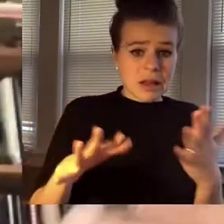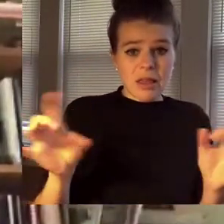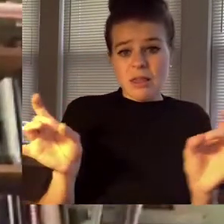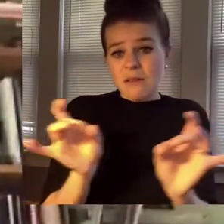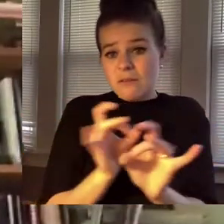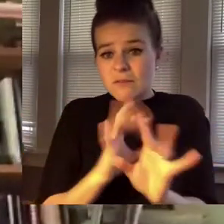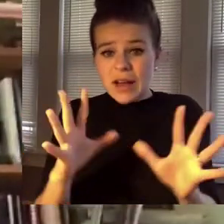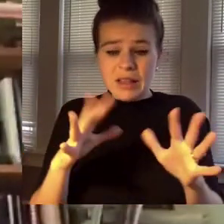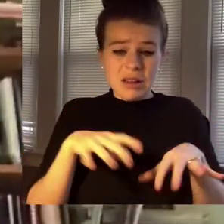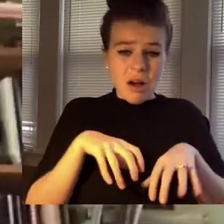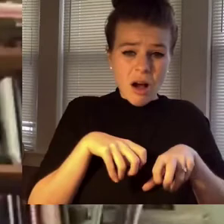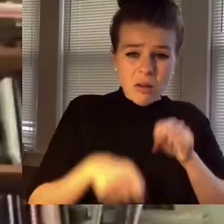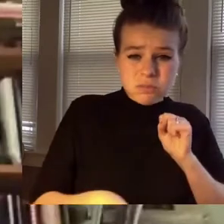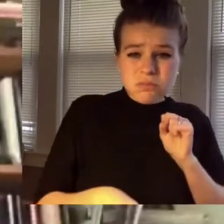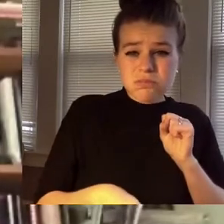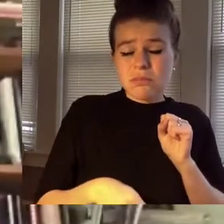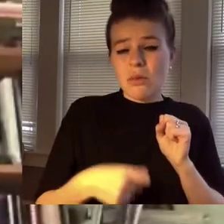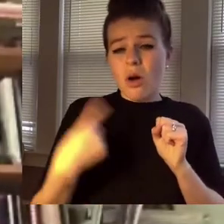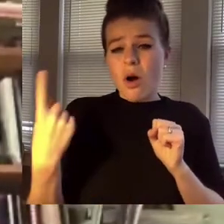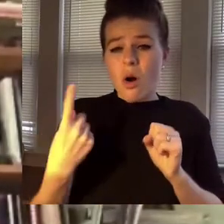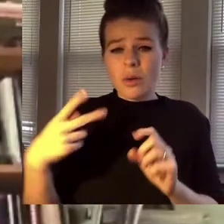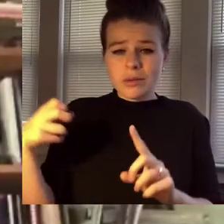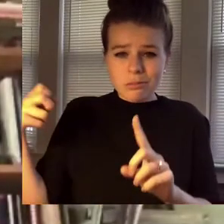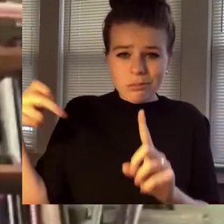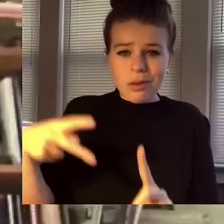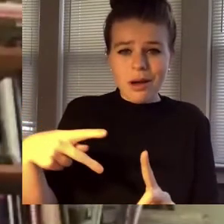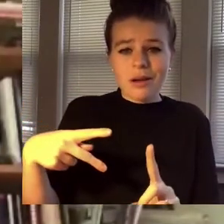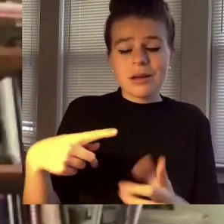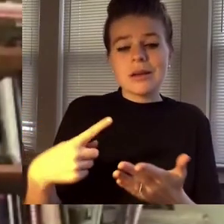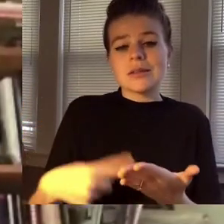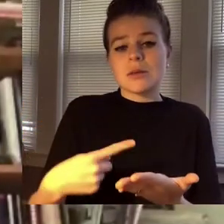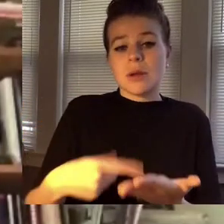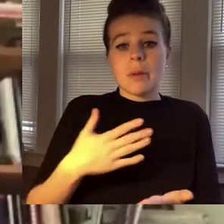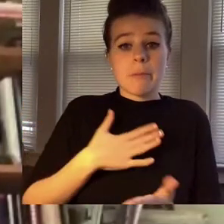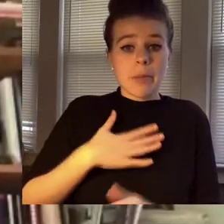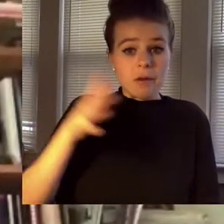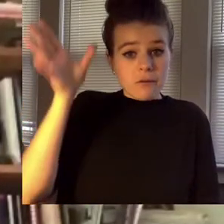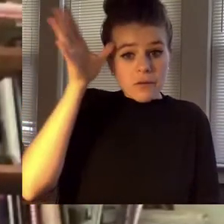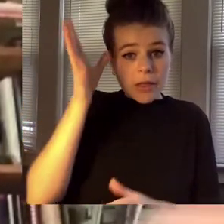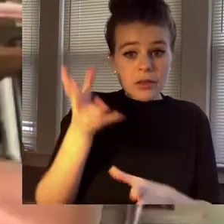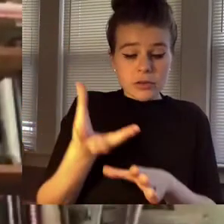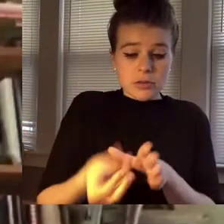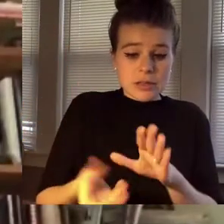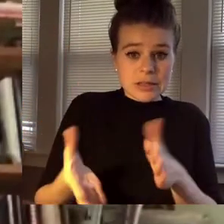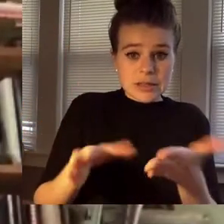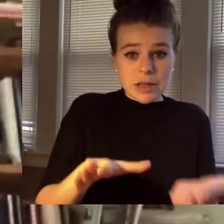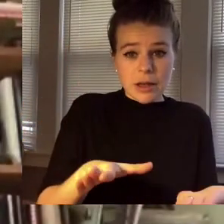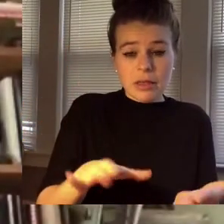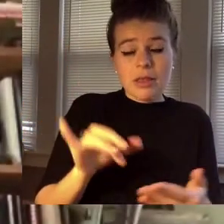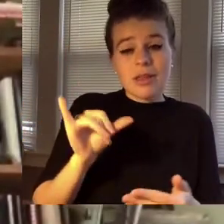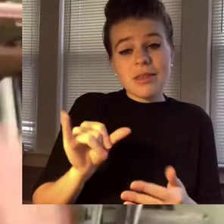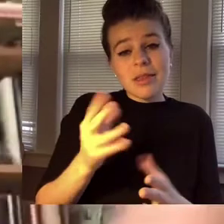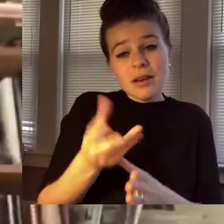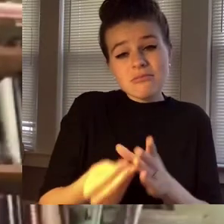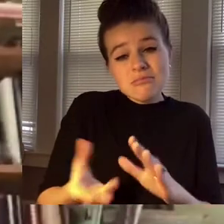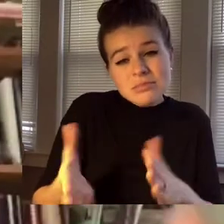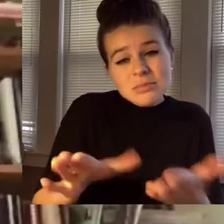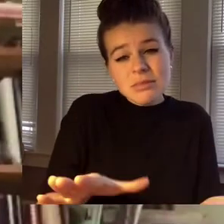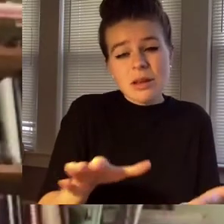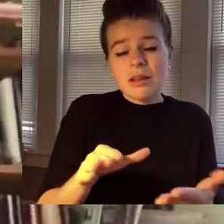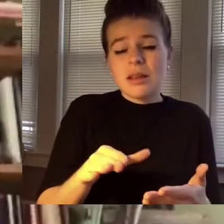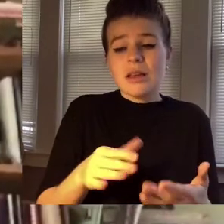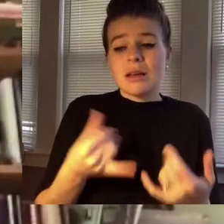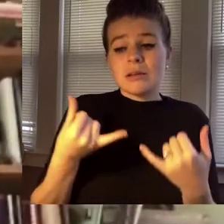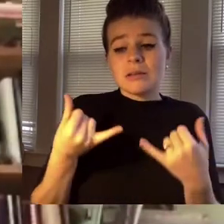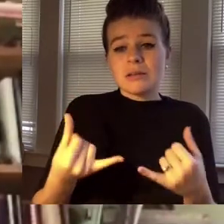that always comes back to me. I think of somebody, sometimes my father's death, a death that has not become a kind of poetic trigger. It has